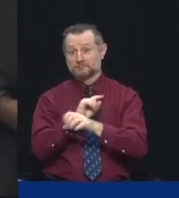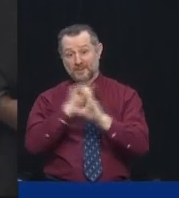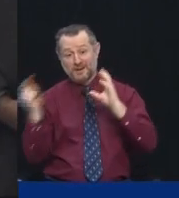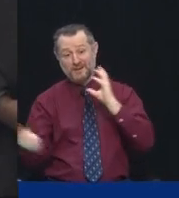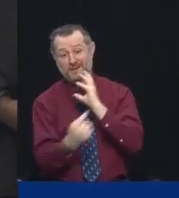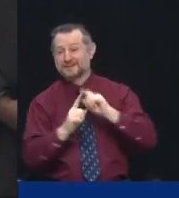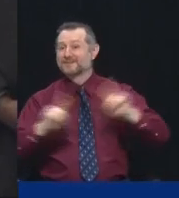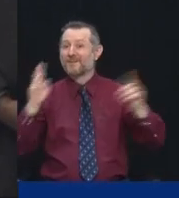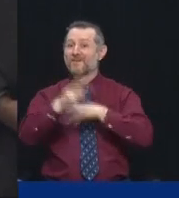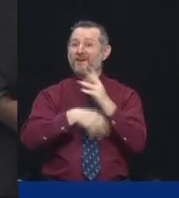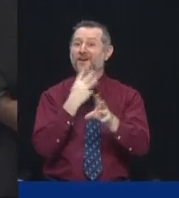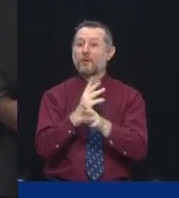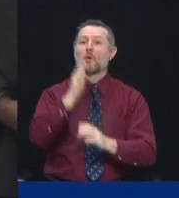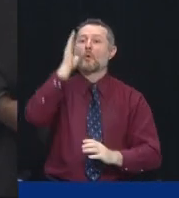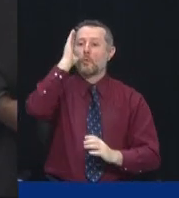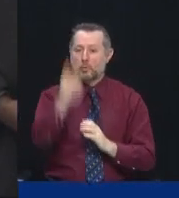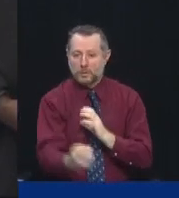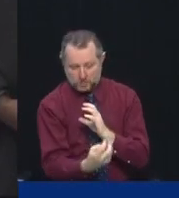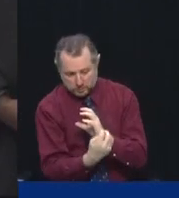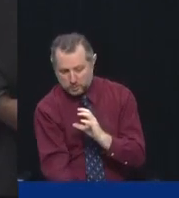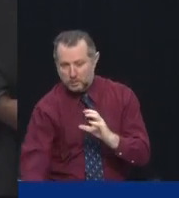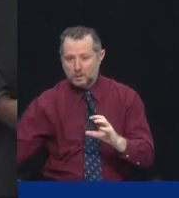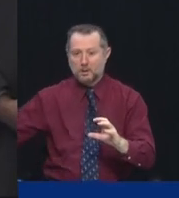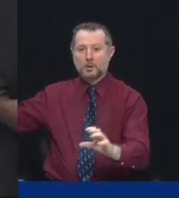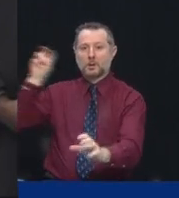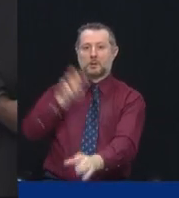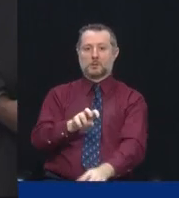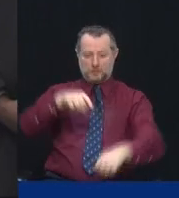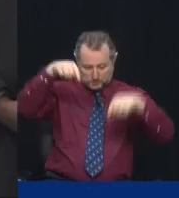here eventually. And